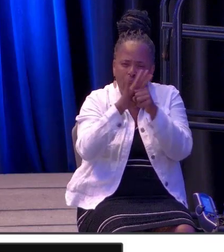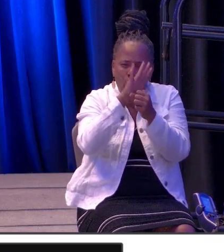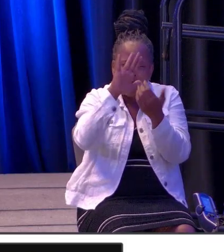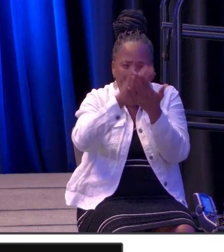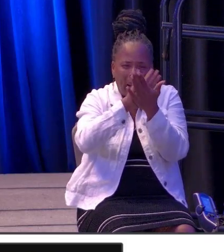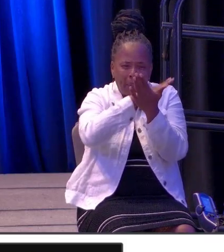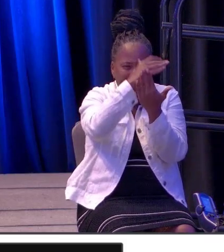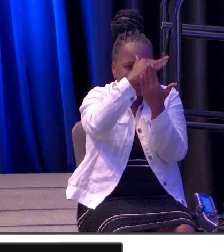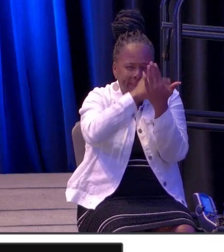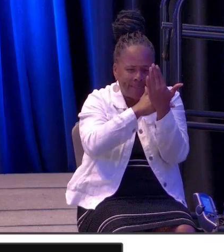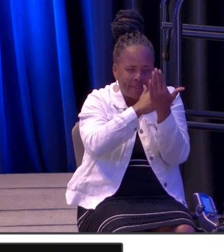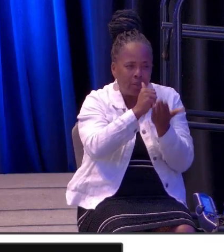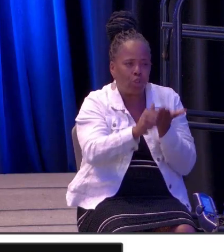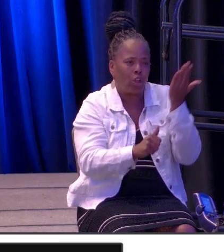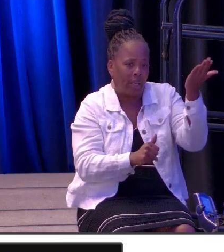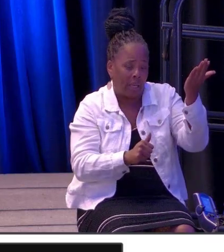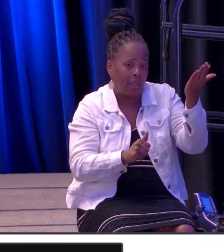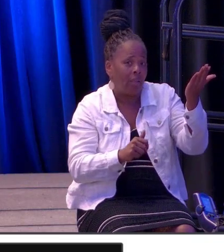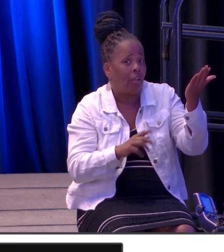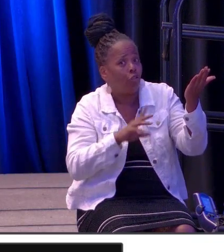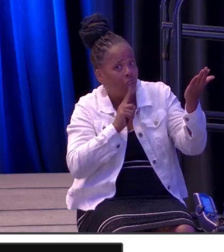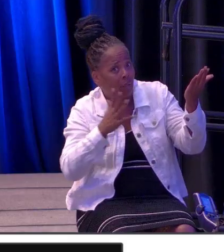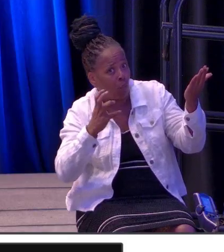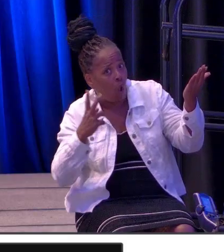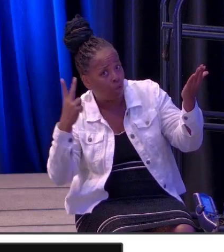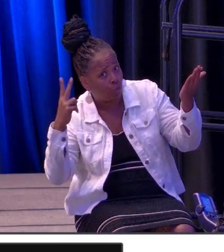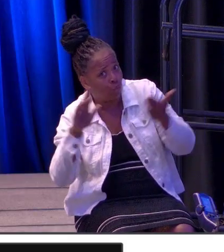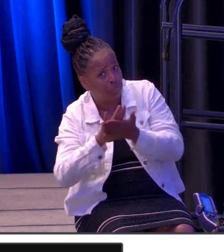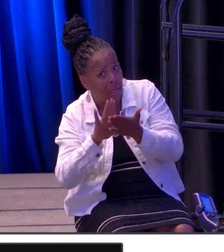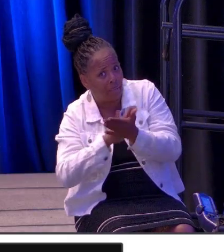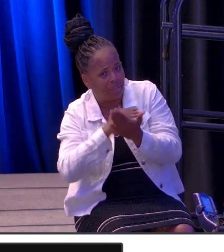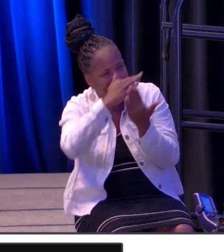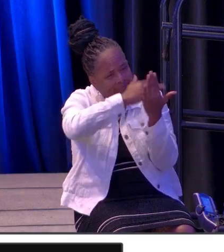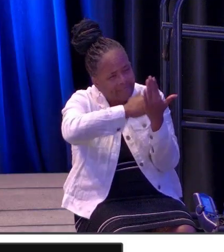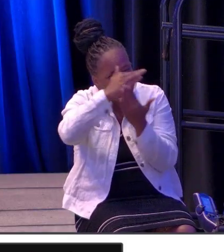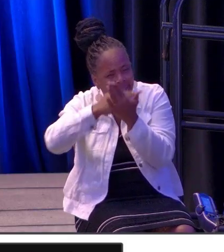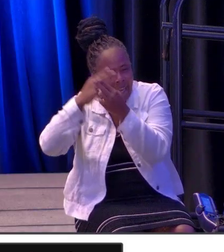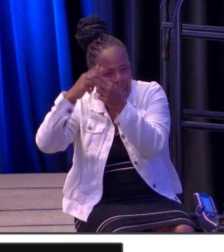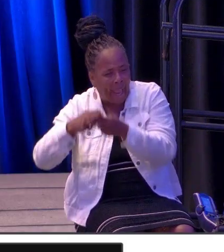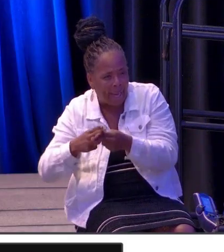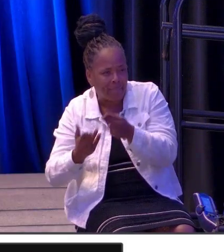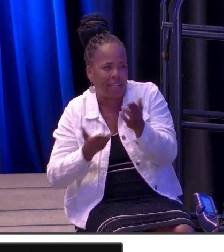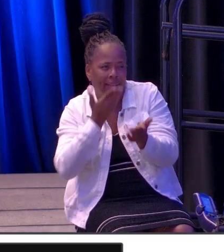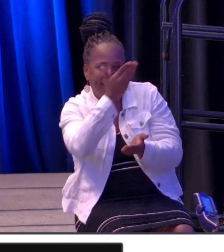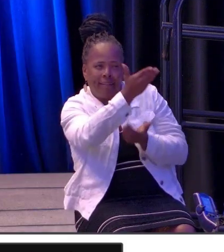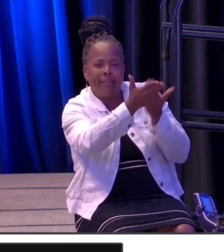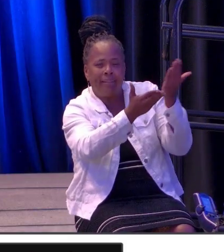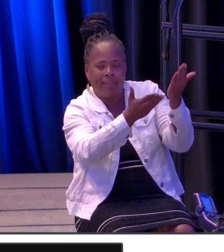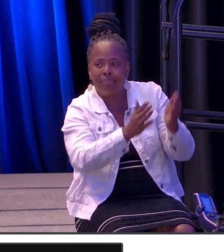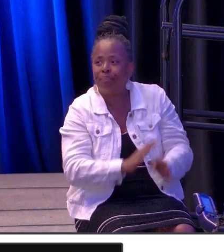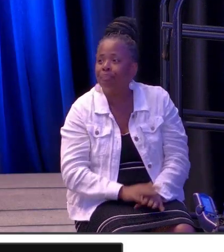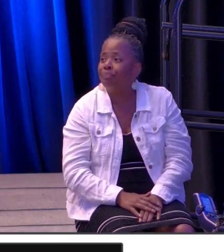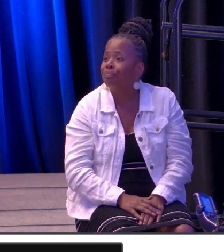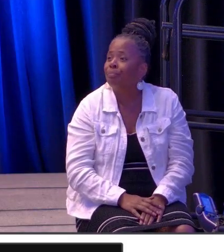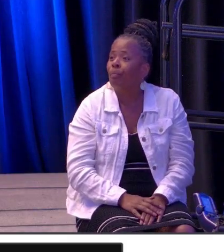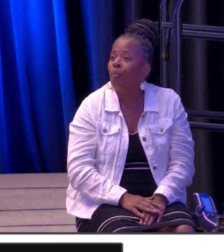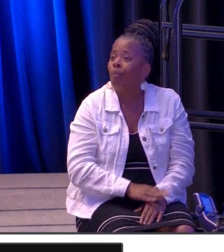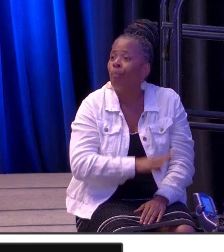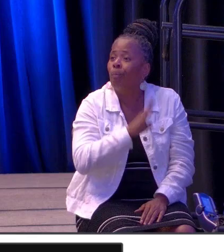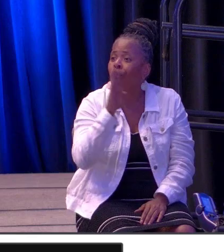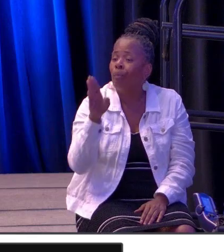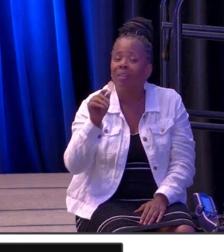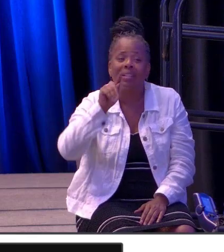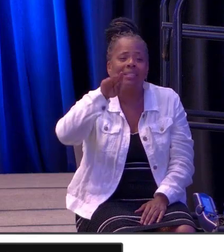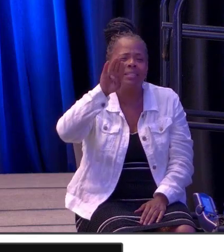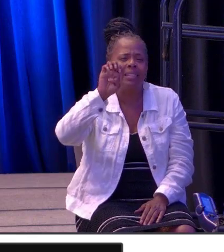That's great. It's a great mission. Who's next? This is Steve. And as an IL director,